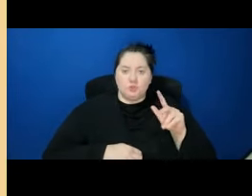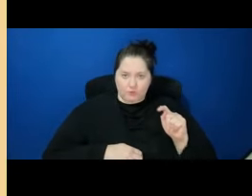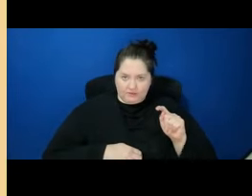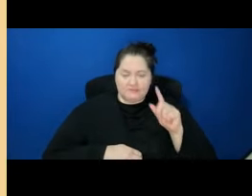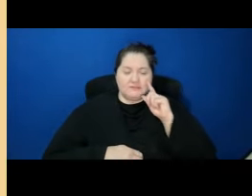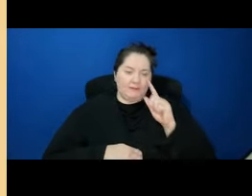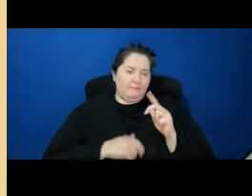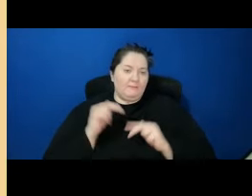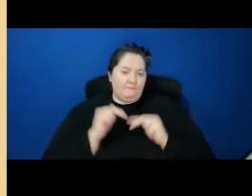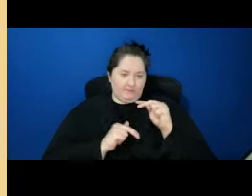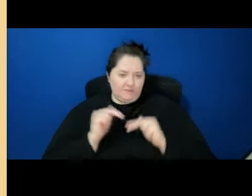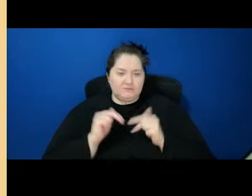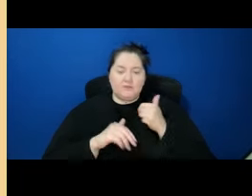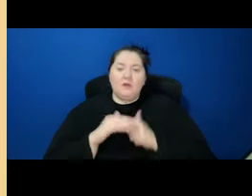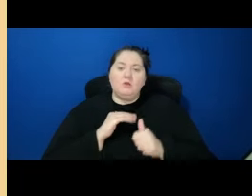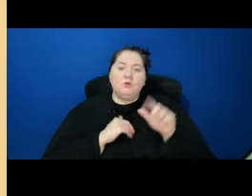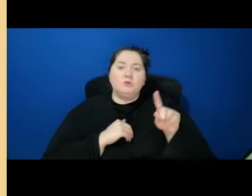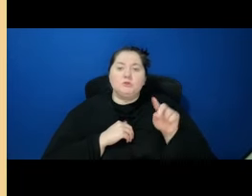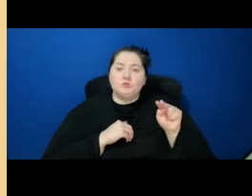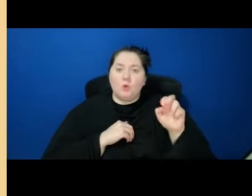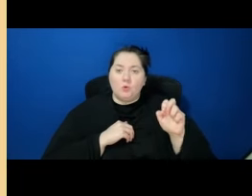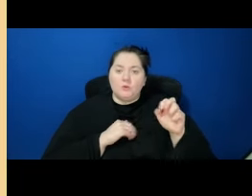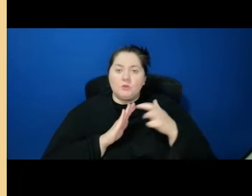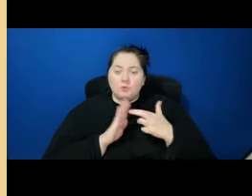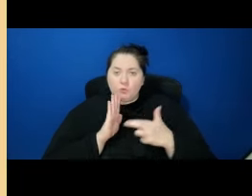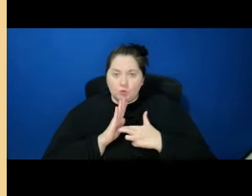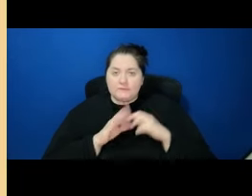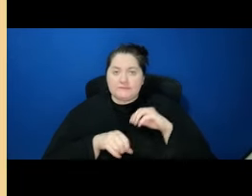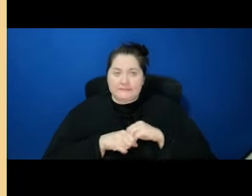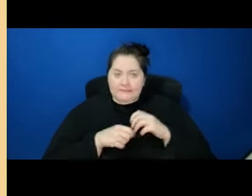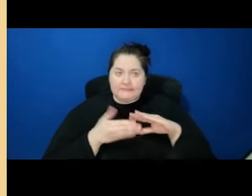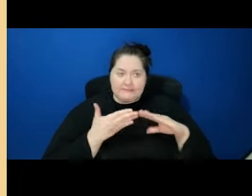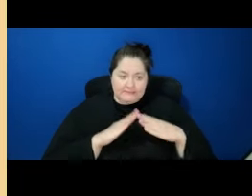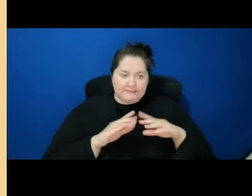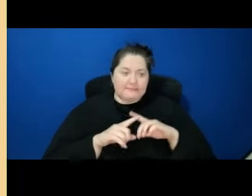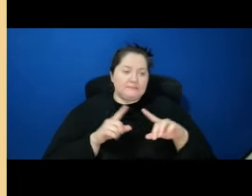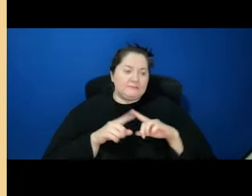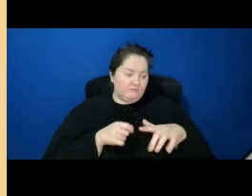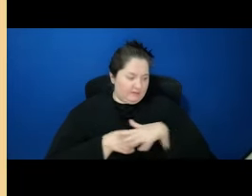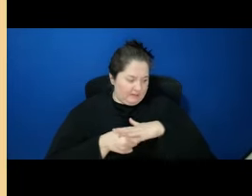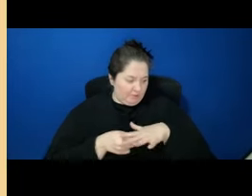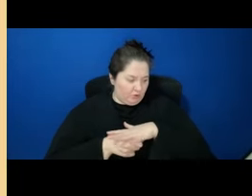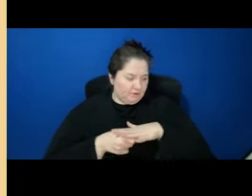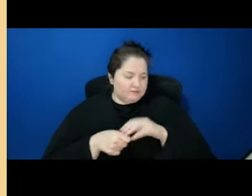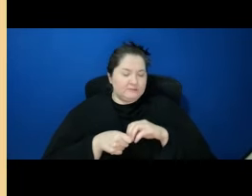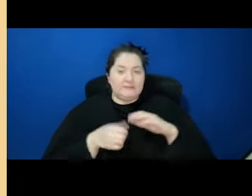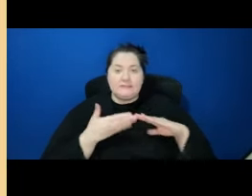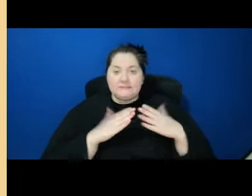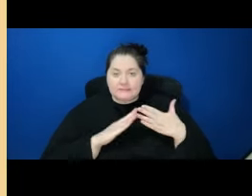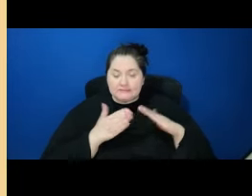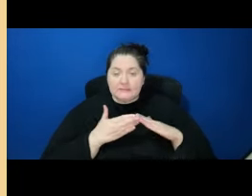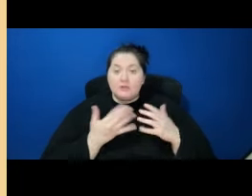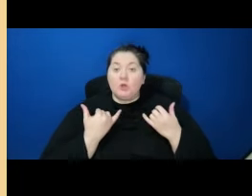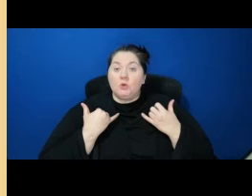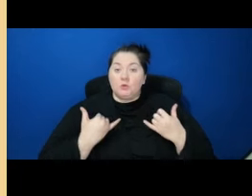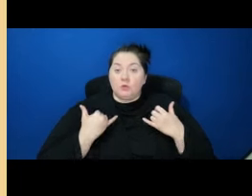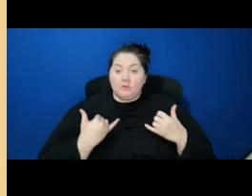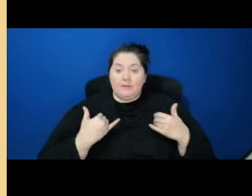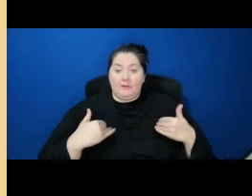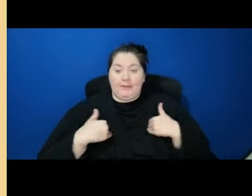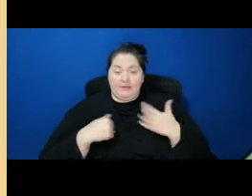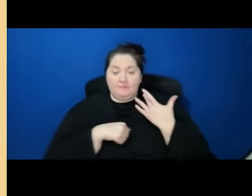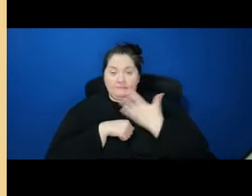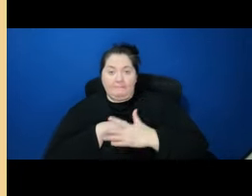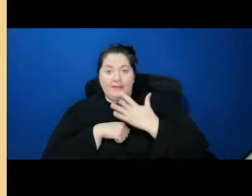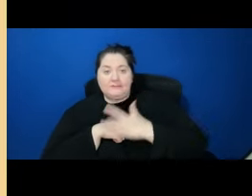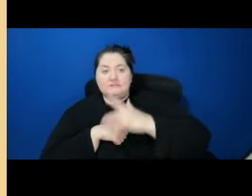zoning rules that are in place in the city, in different neighborhoods and across the city. Currently, we have capacity